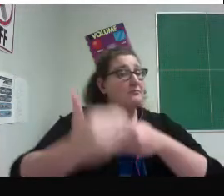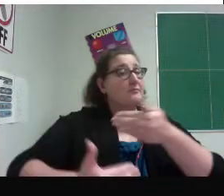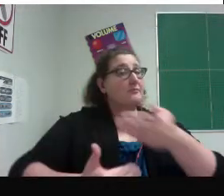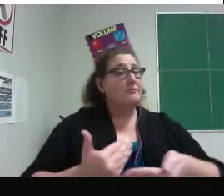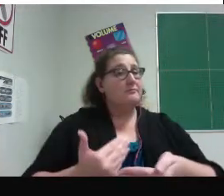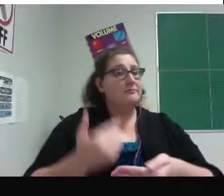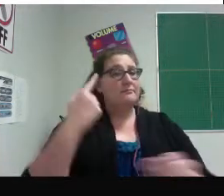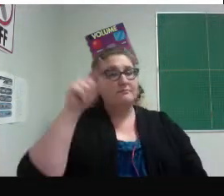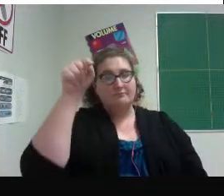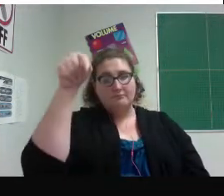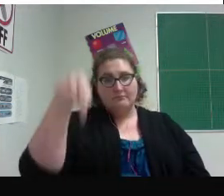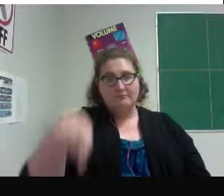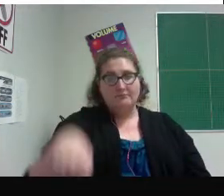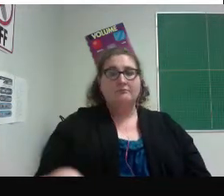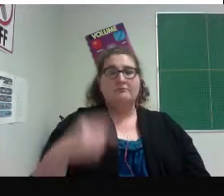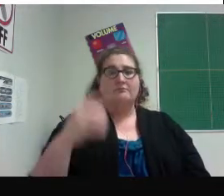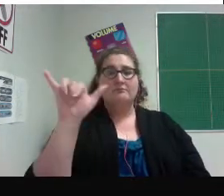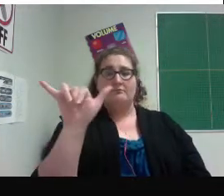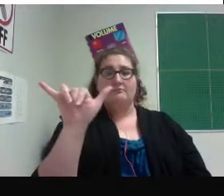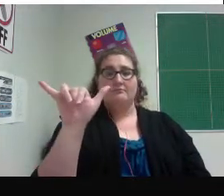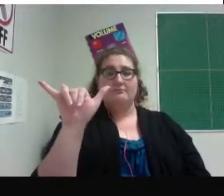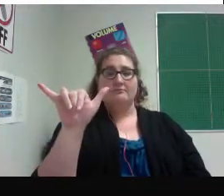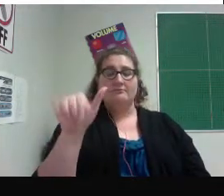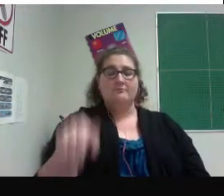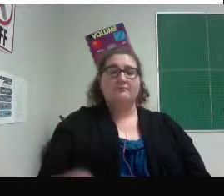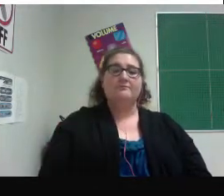pattern in this column?